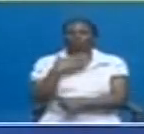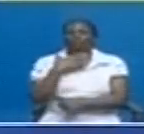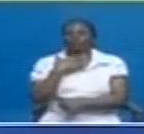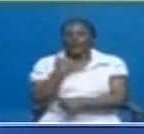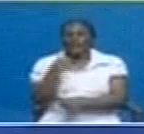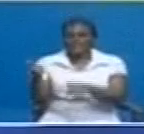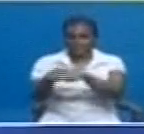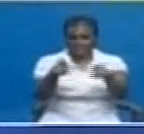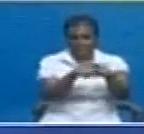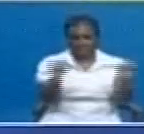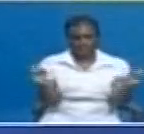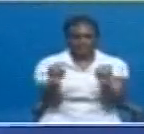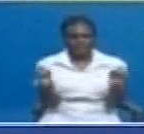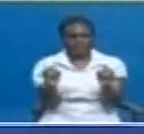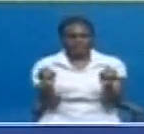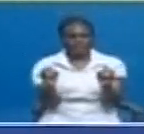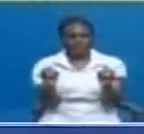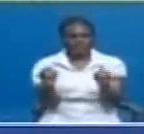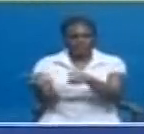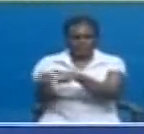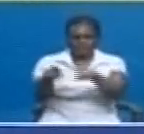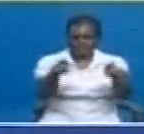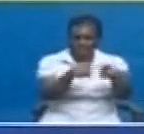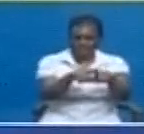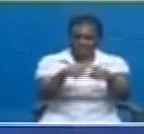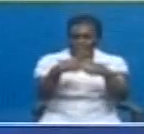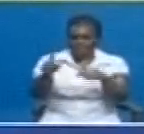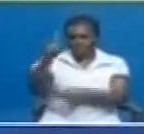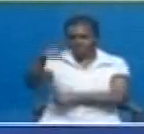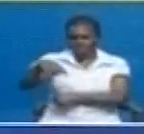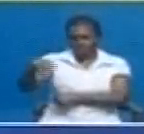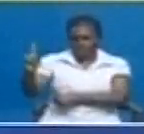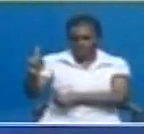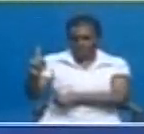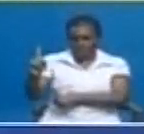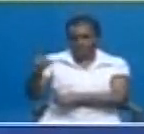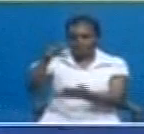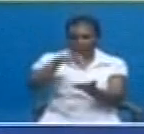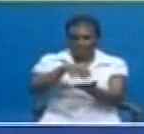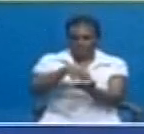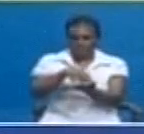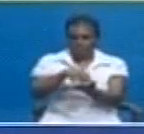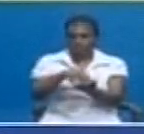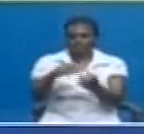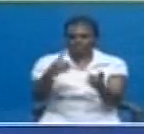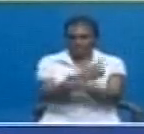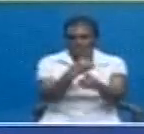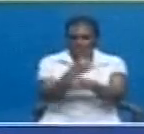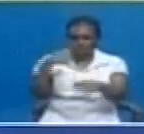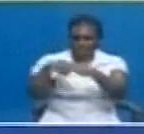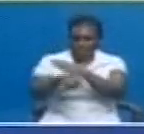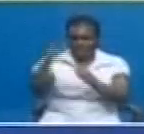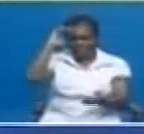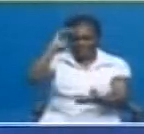sare. Tuajisifia draw ila tungelishinda. Kipindi cha kwanza tumekuwa na nafasi kadhaa za kufunga na hatukufunga.